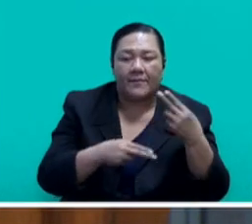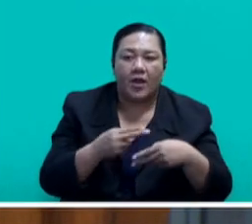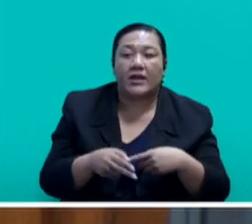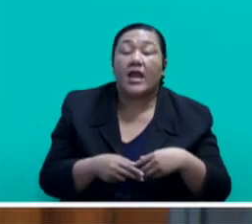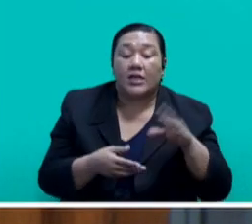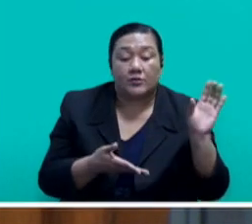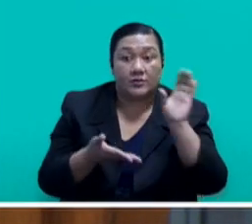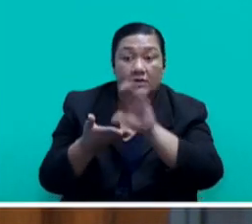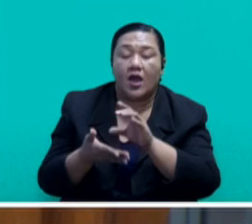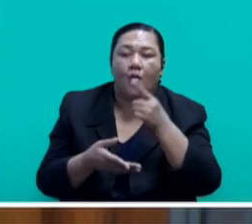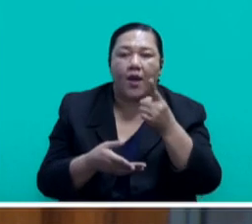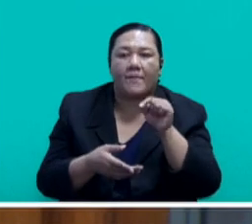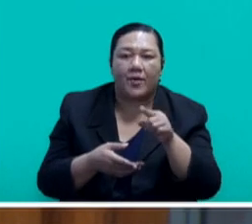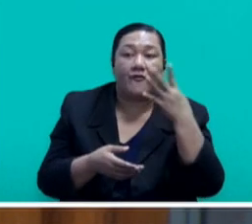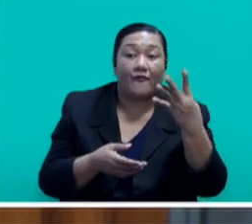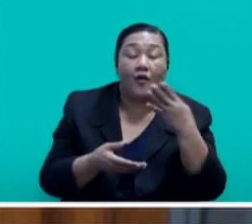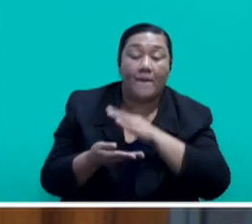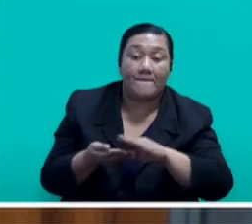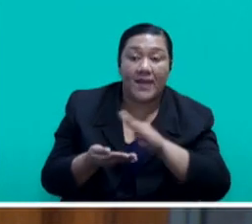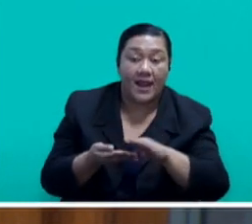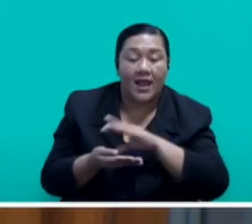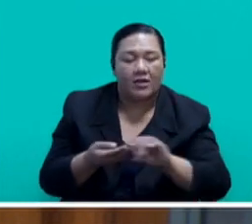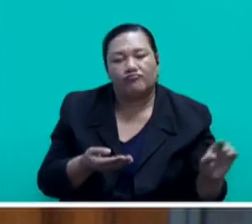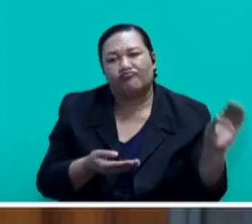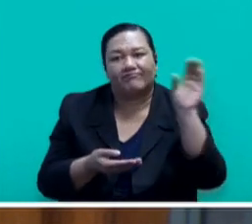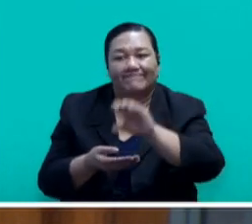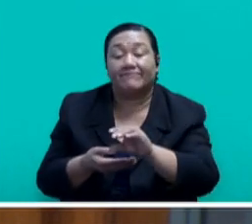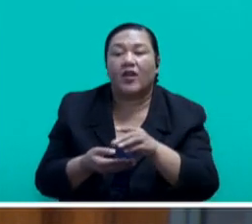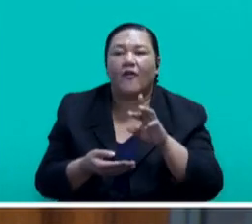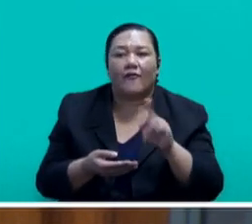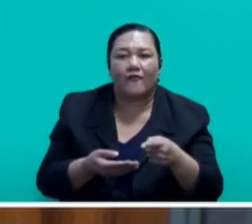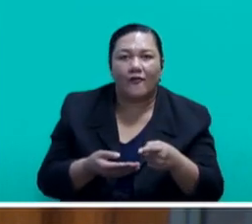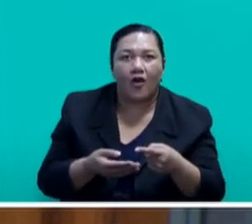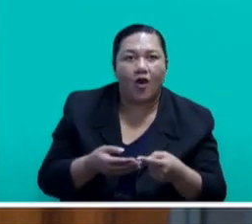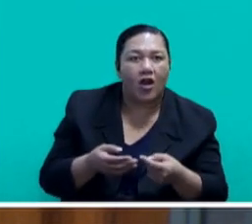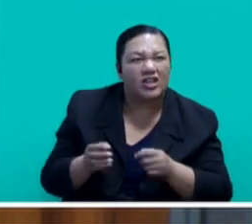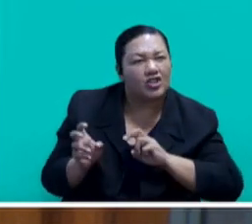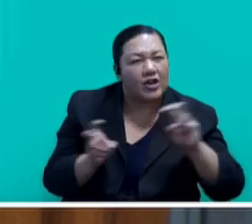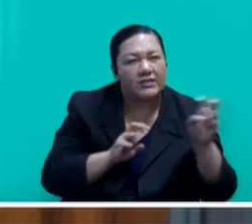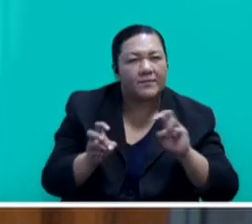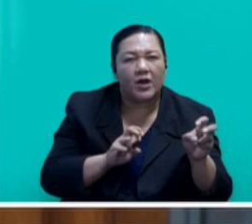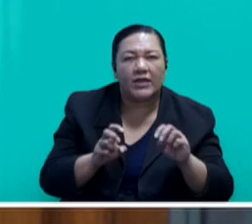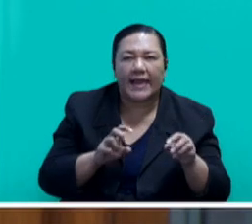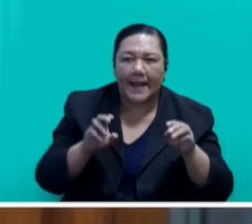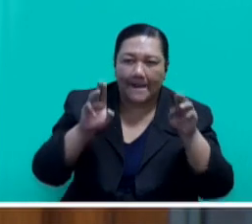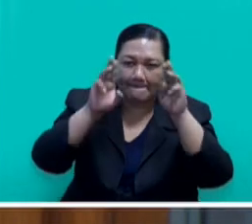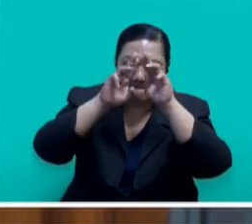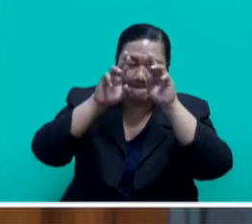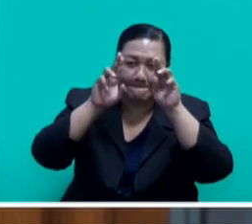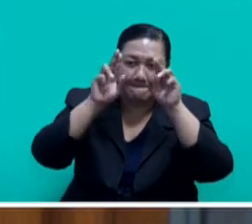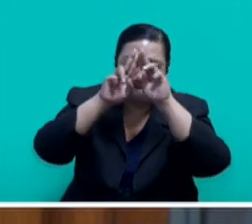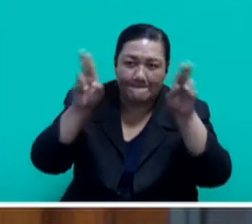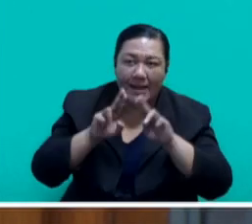million to support the subsidizing of ship costs for transporting pine logs to mainland for further processing